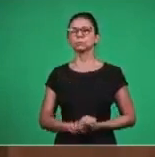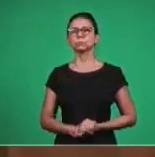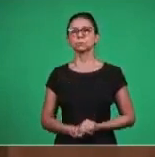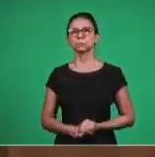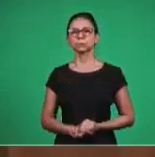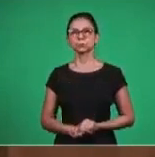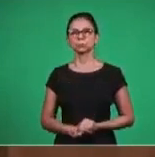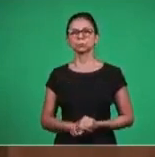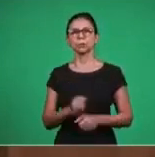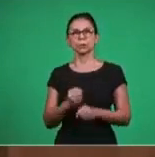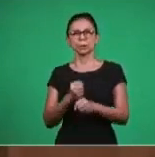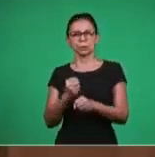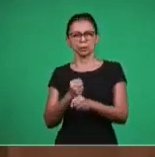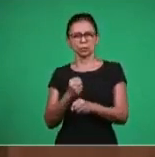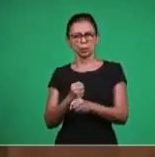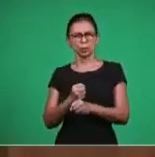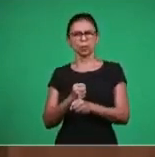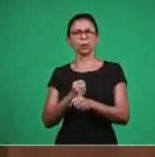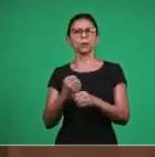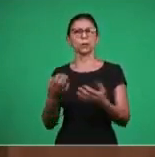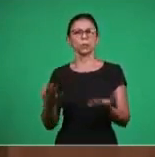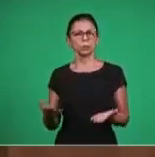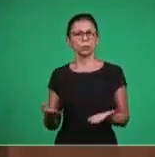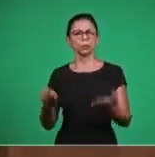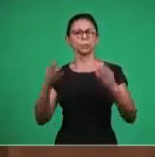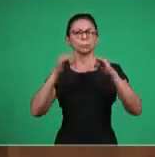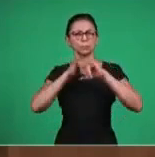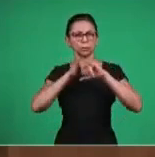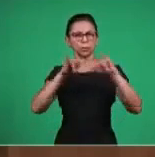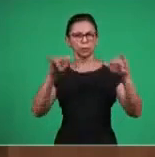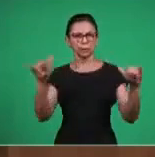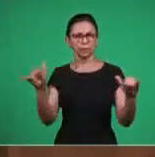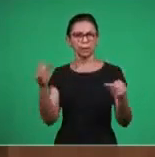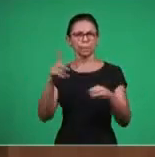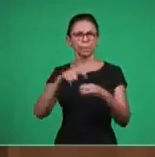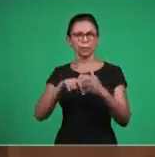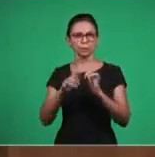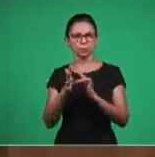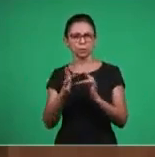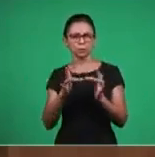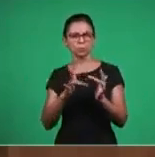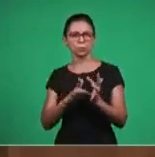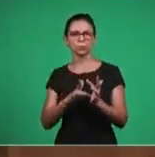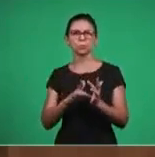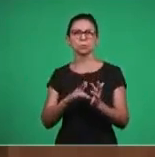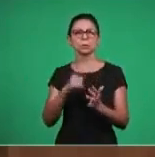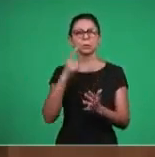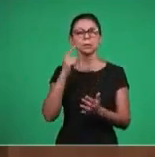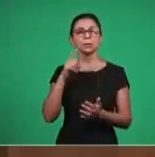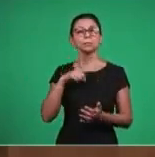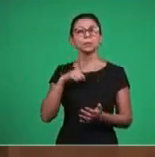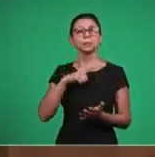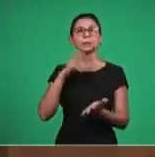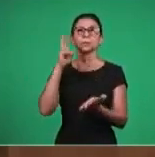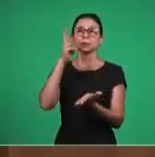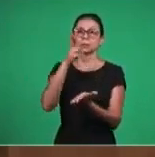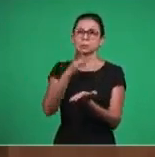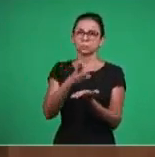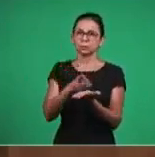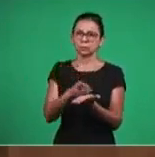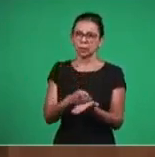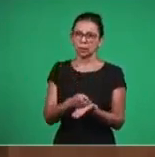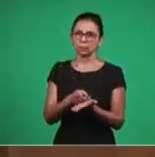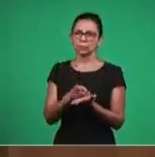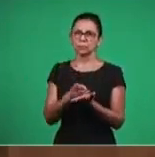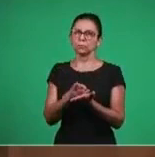objective is to continue so that we have the final result of this project, which is a